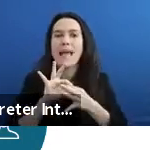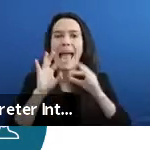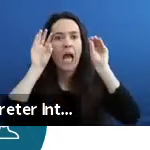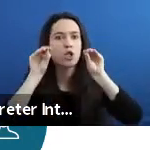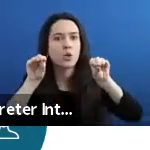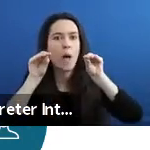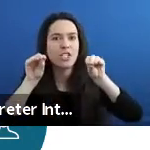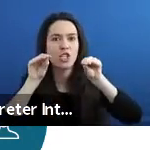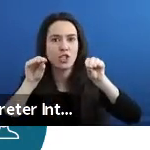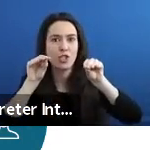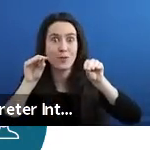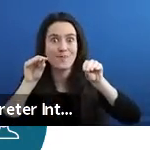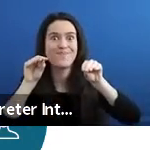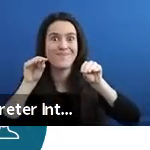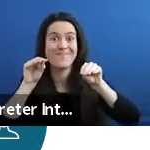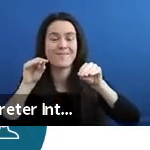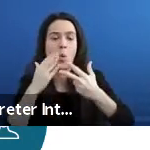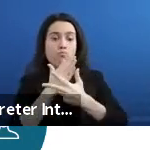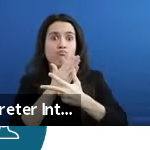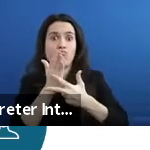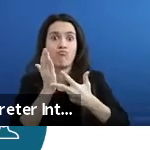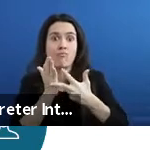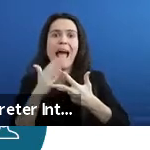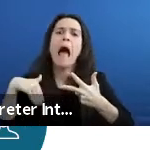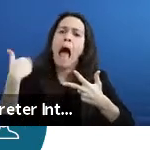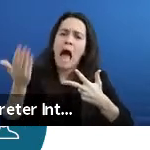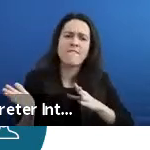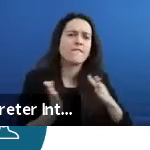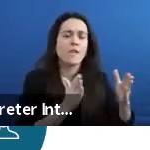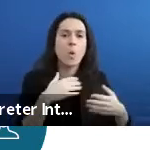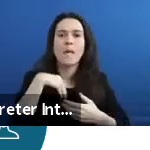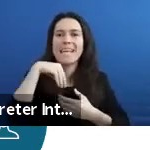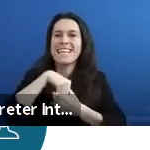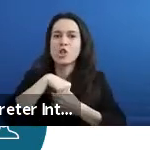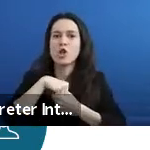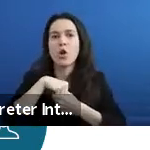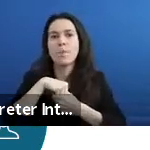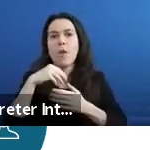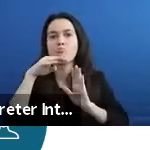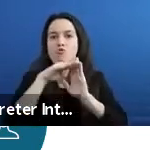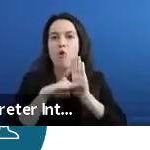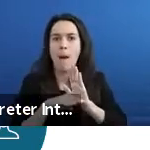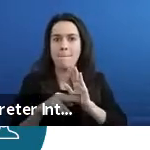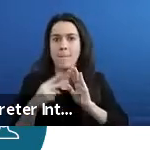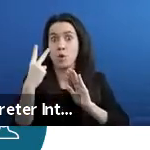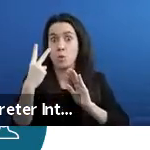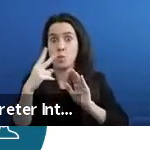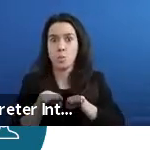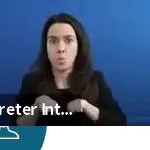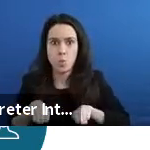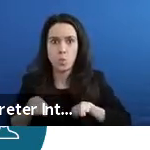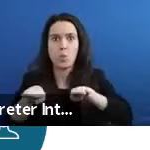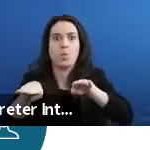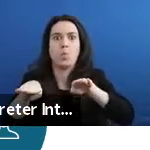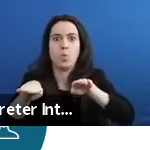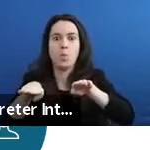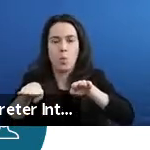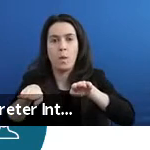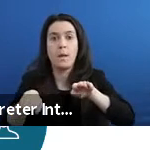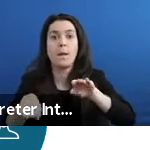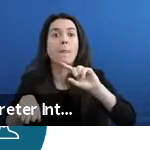Following this, we will conduct an interview program. It will be a two-level interview program, meaning that we will conduct